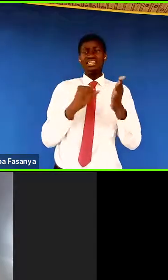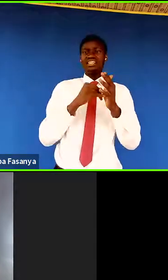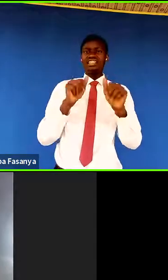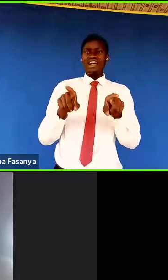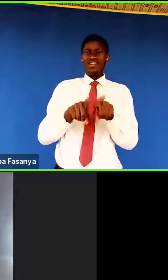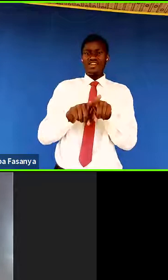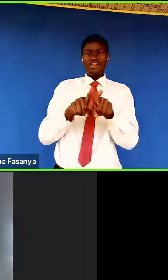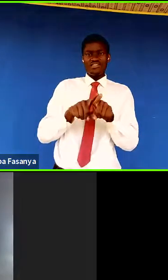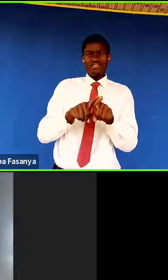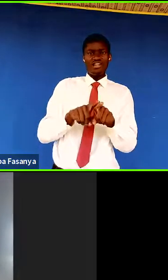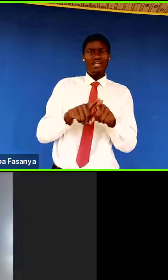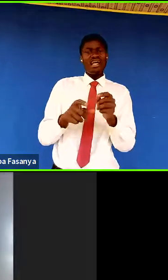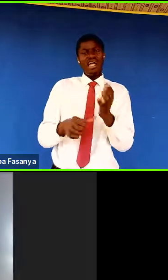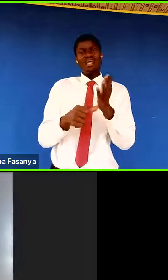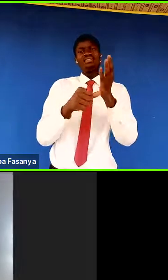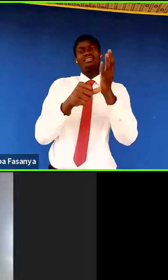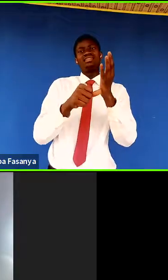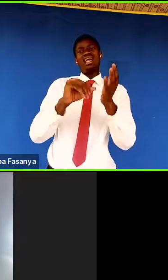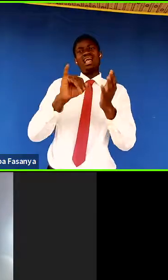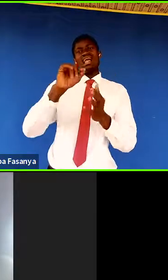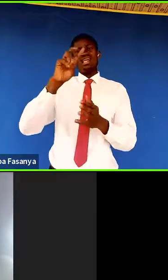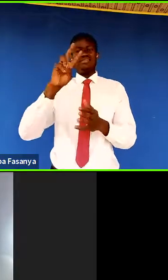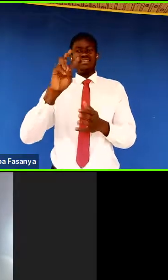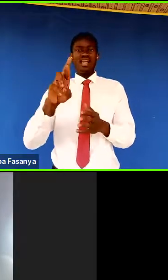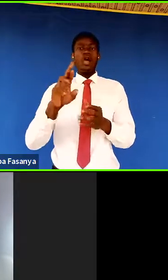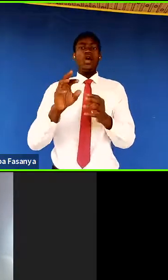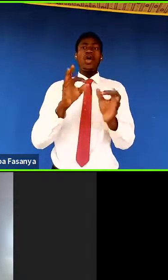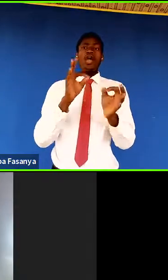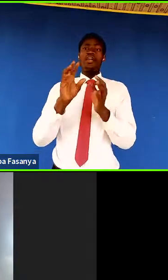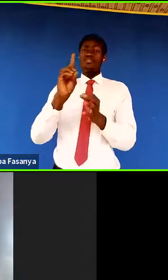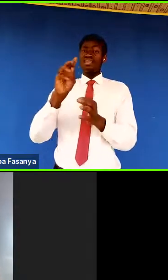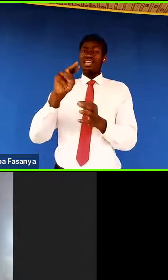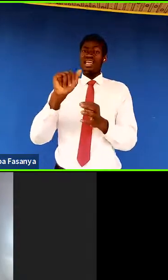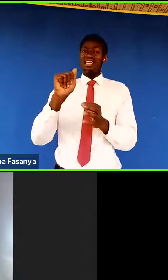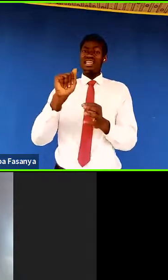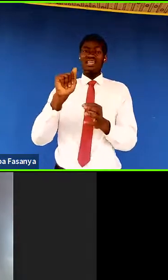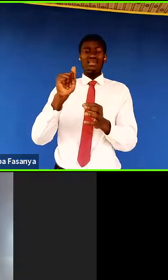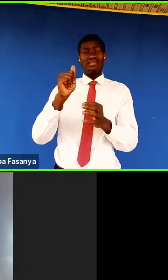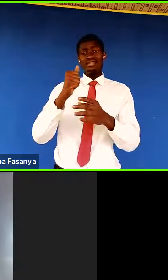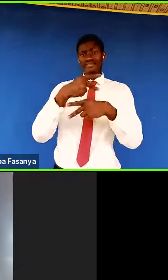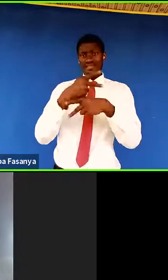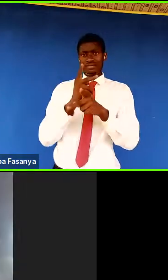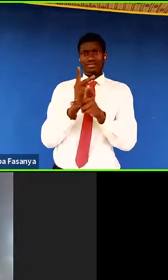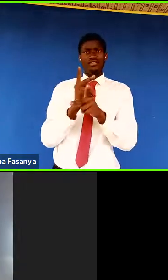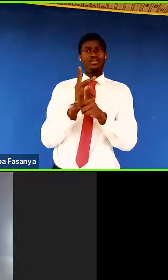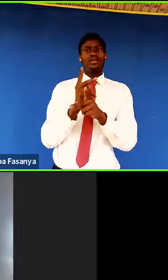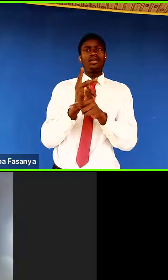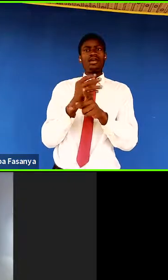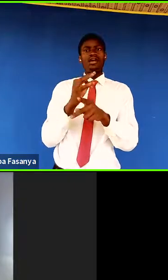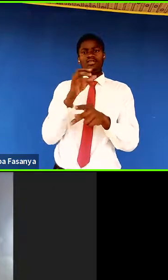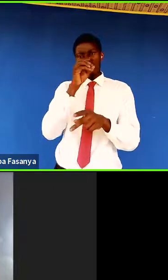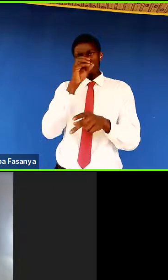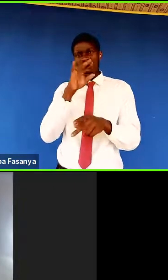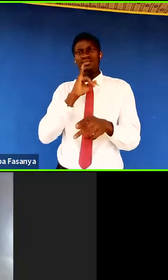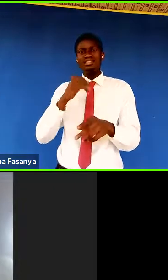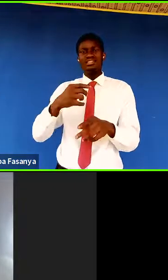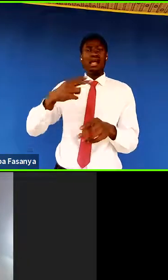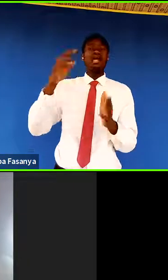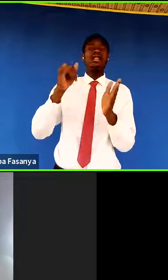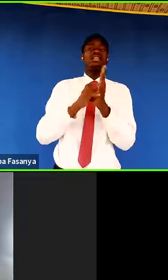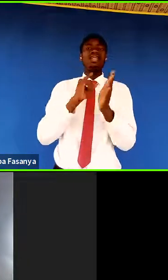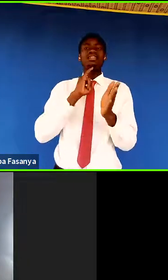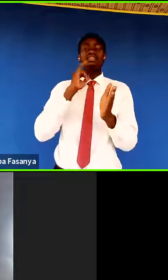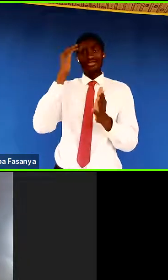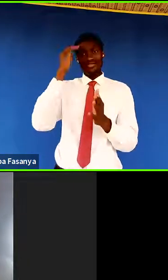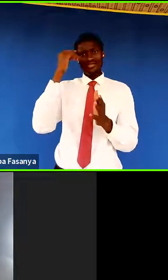or even IVF if the DNA fragmentation of the sperms is high. That is known for sure. But these are not routine